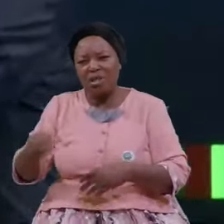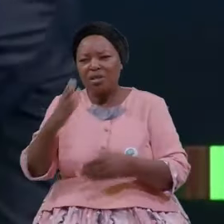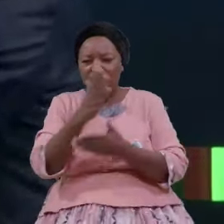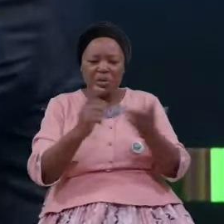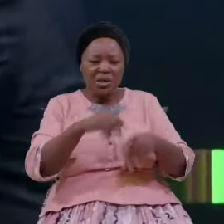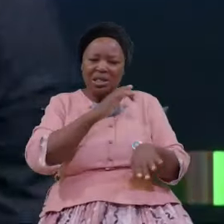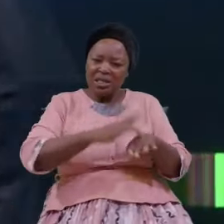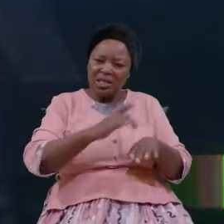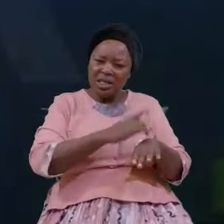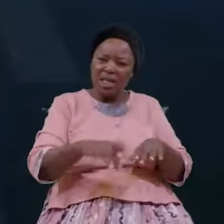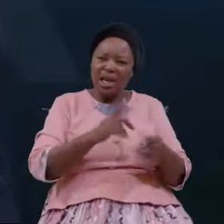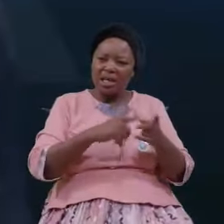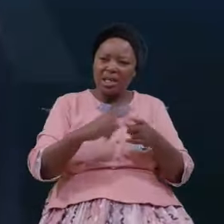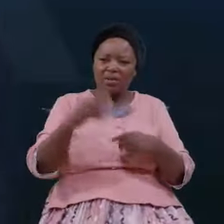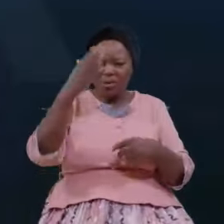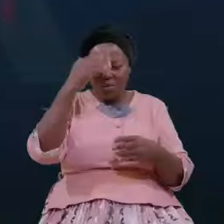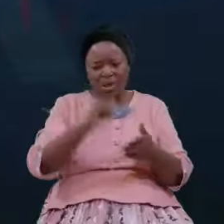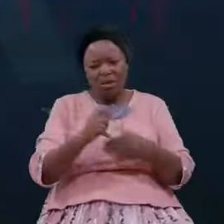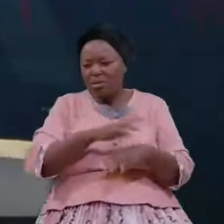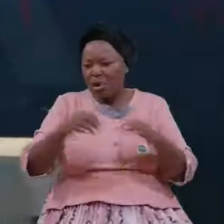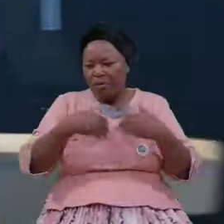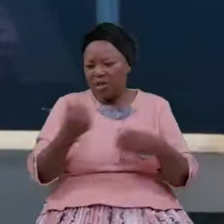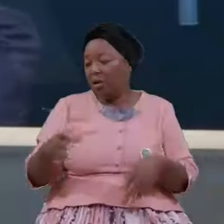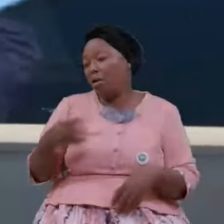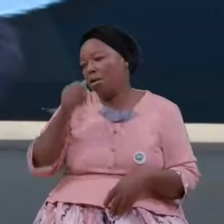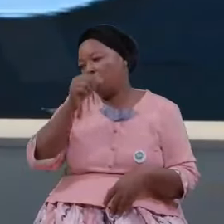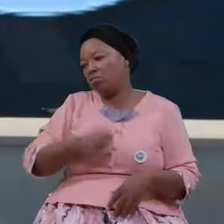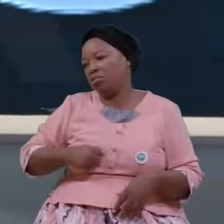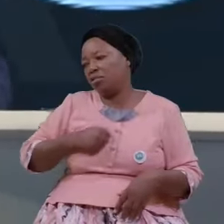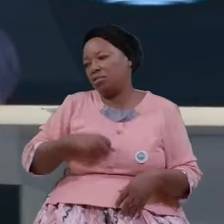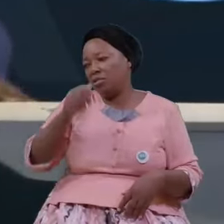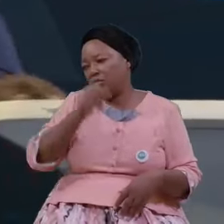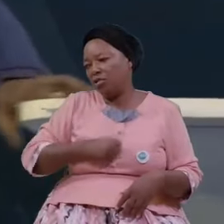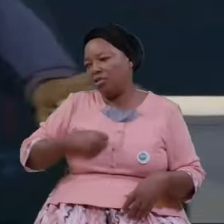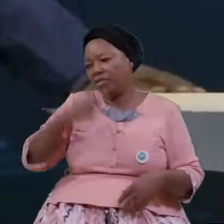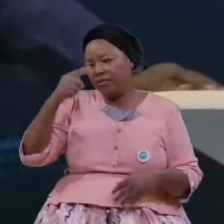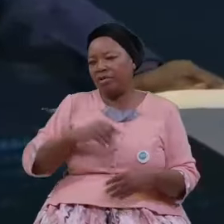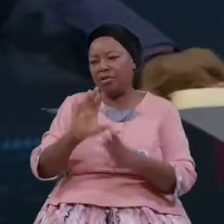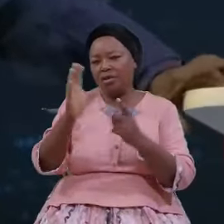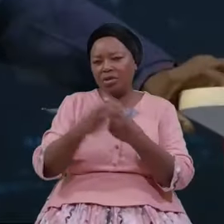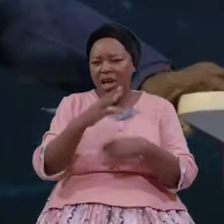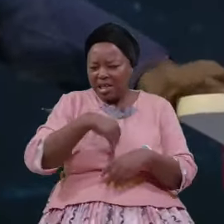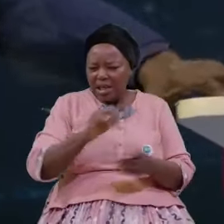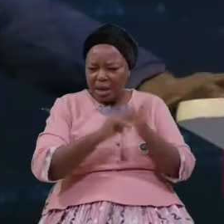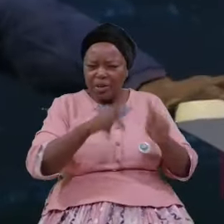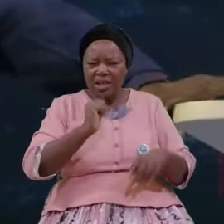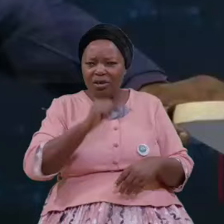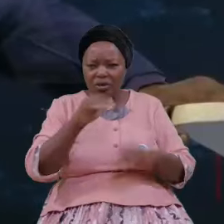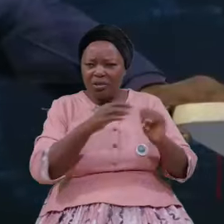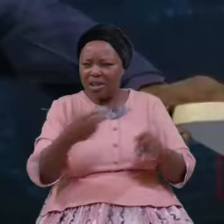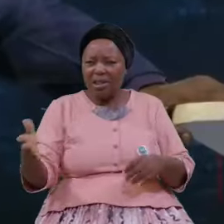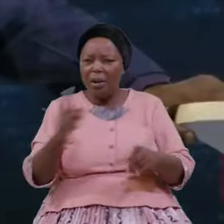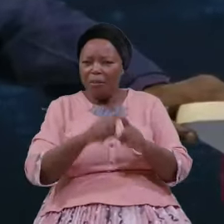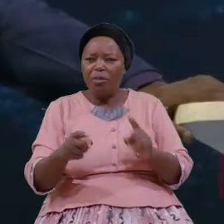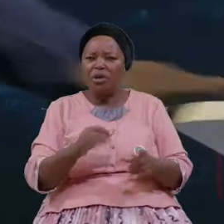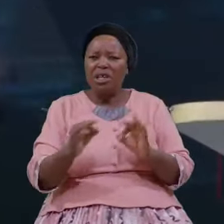know, you have people, sorry, sorry for your condition. And yet they cannot do anything about it. Somebody is really sick